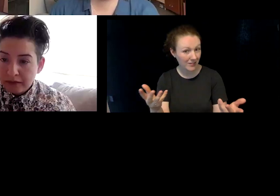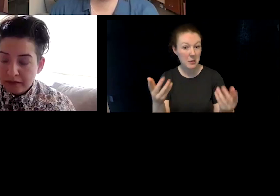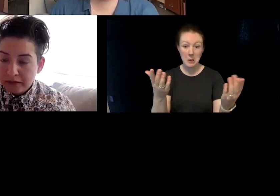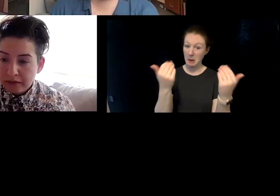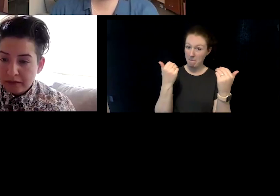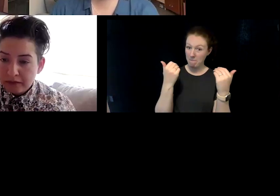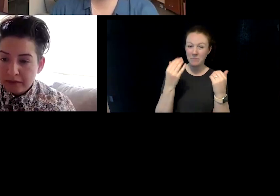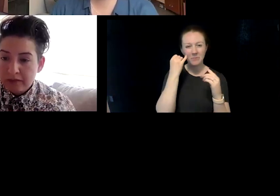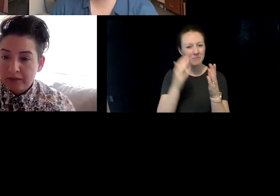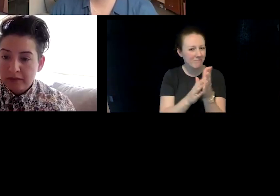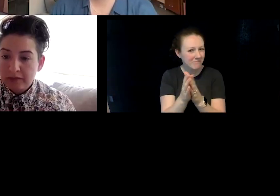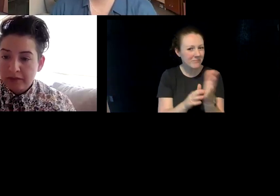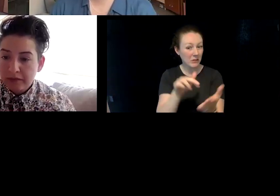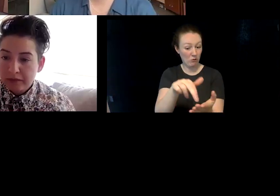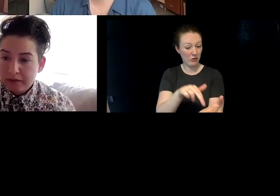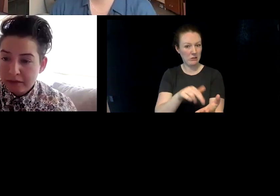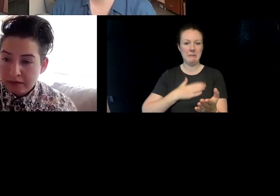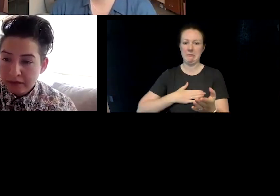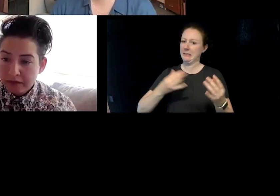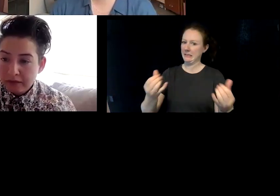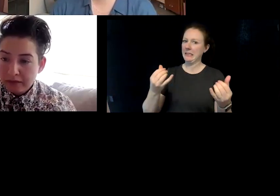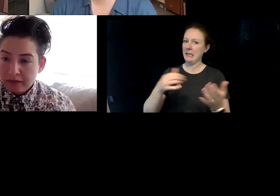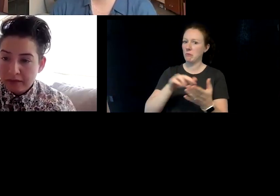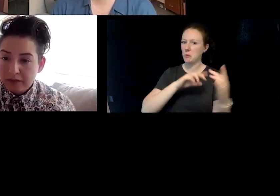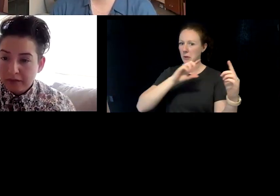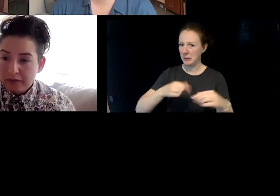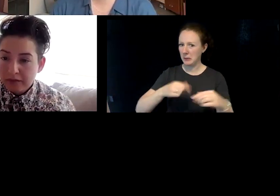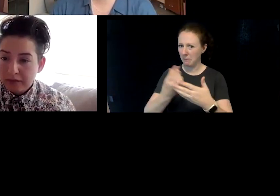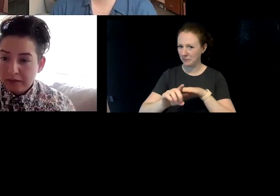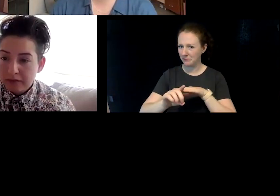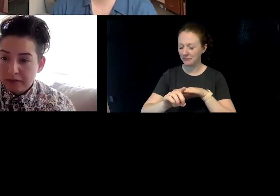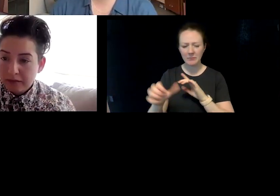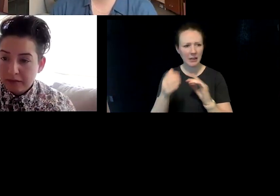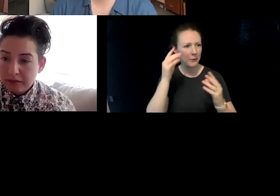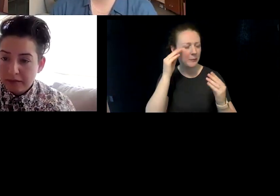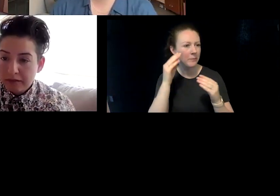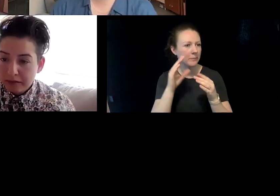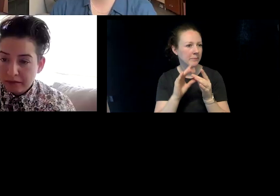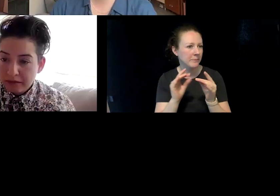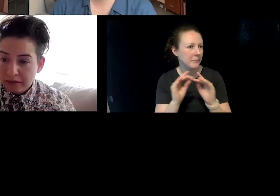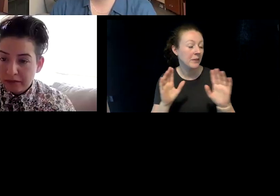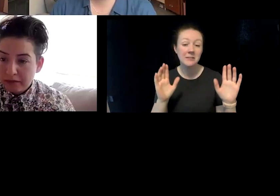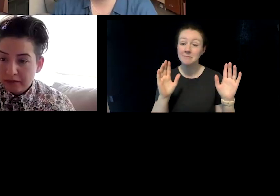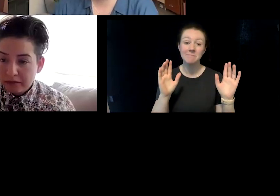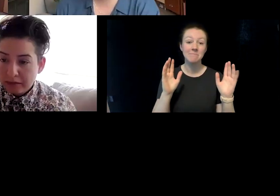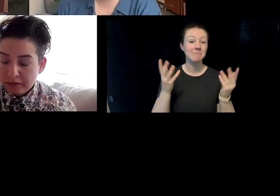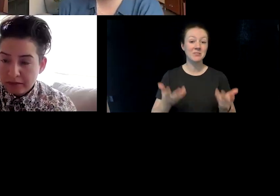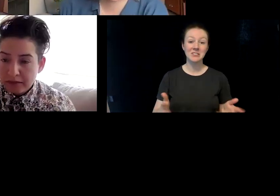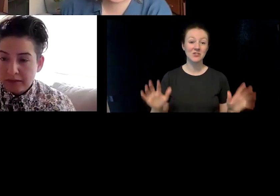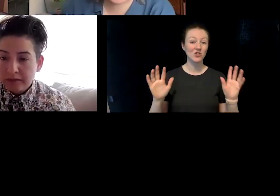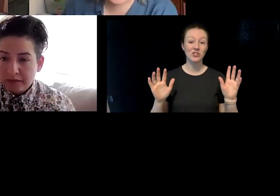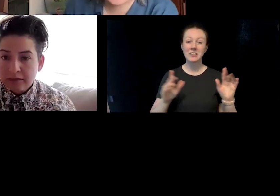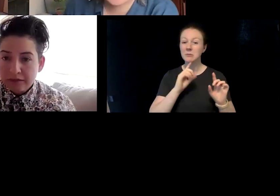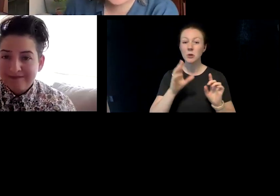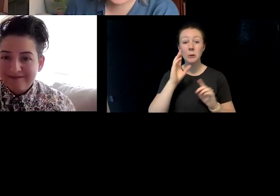like to register, then do it today. Is there anything else to say? I don't think so. And I'm